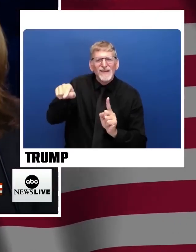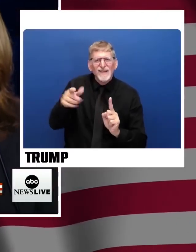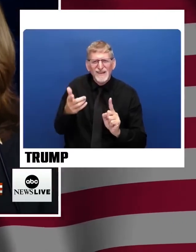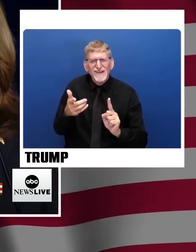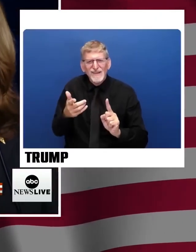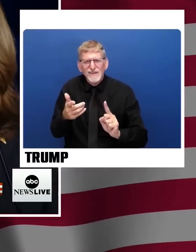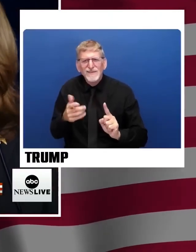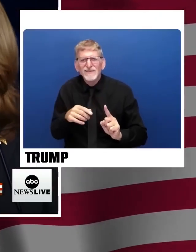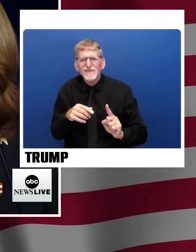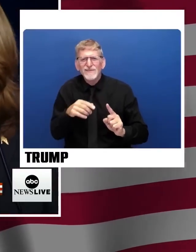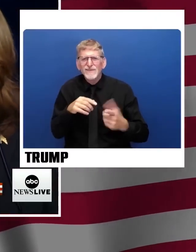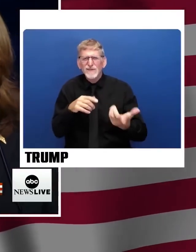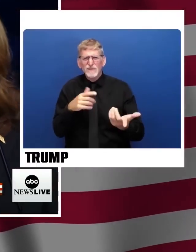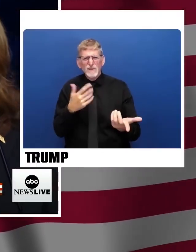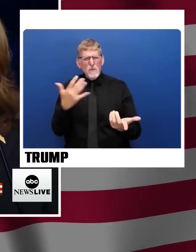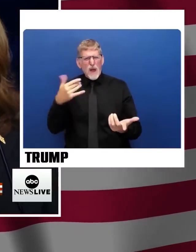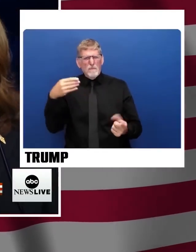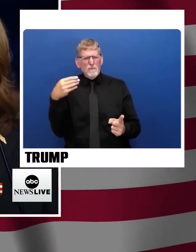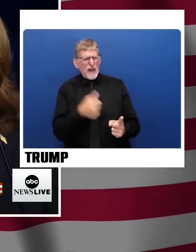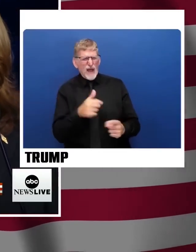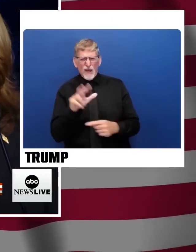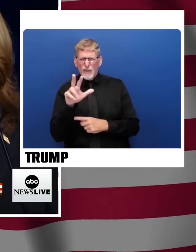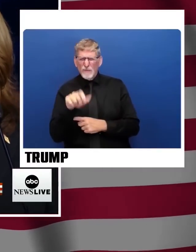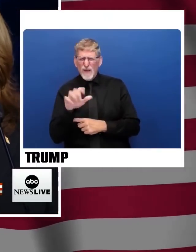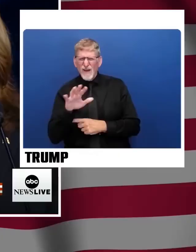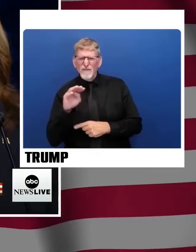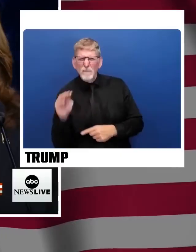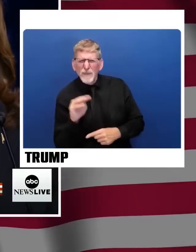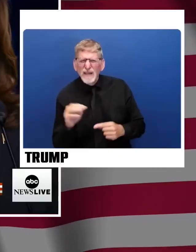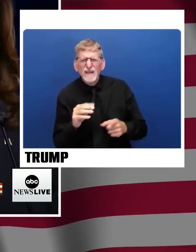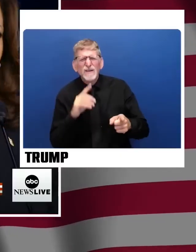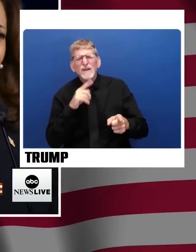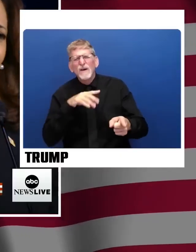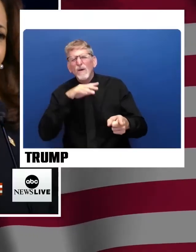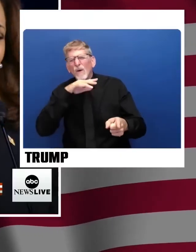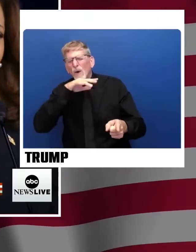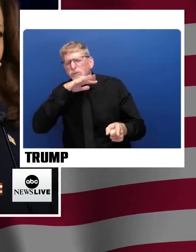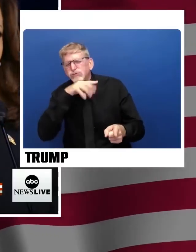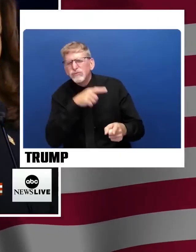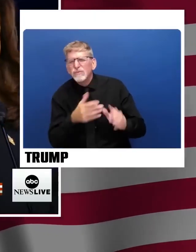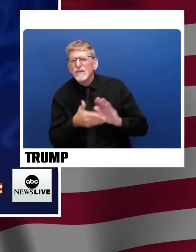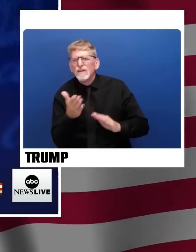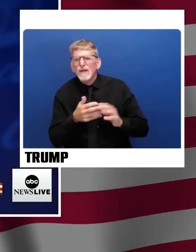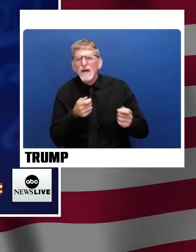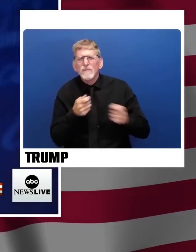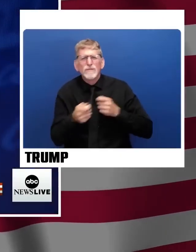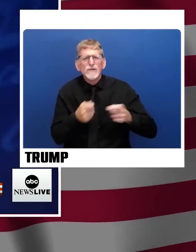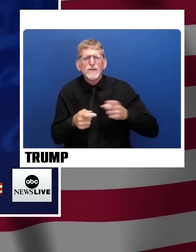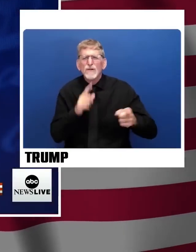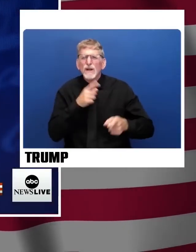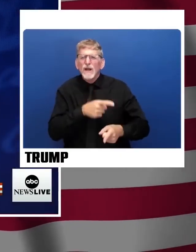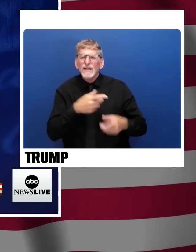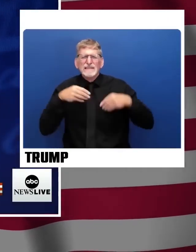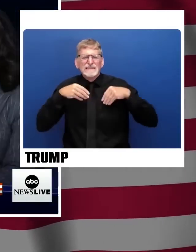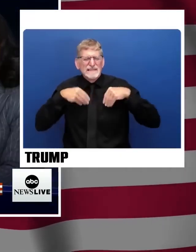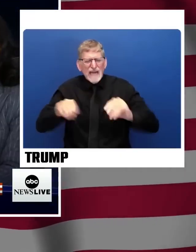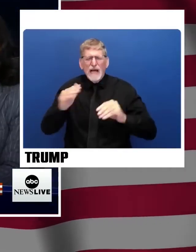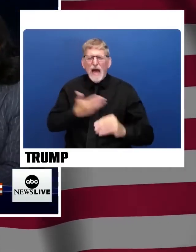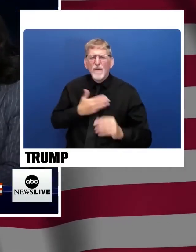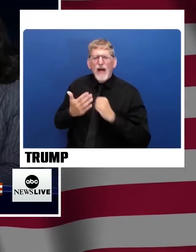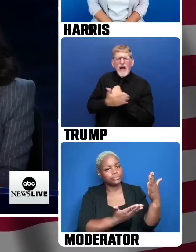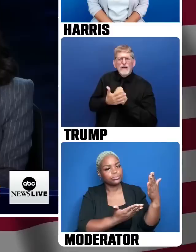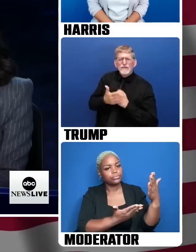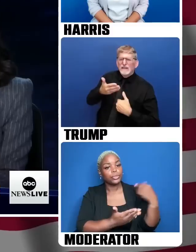is a crooked administration, and they're selling our country down the tubes. President Trump, thank you. Thank you. We'll be right back with